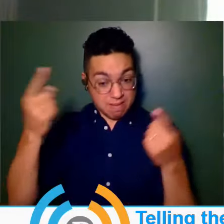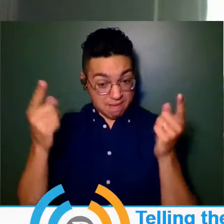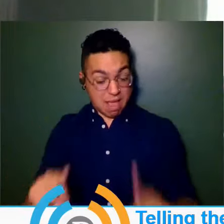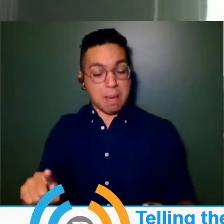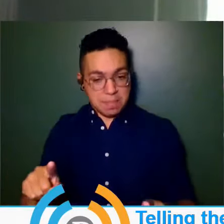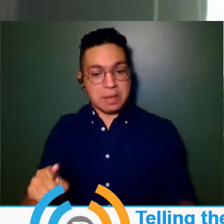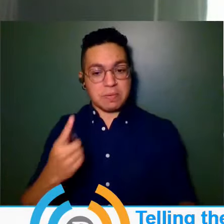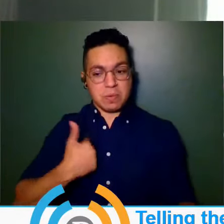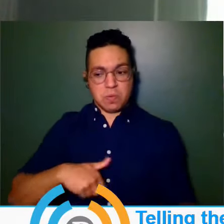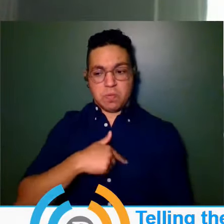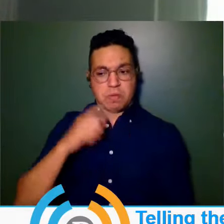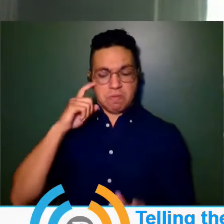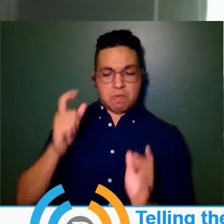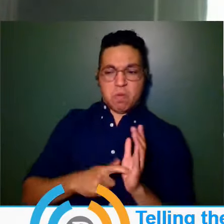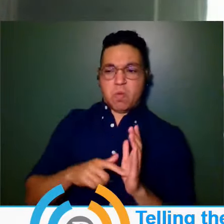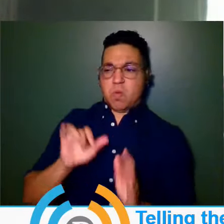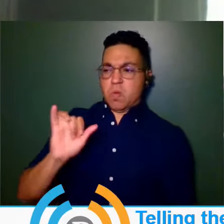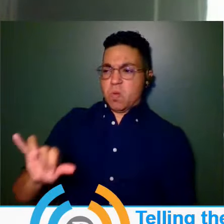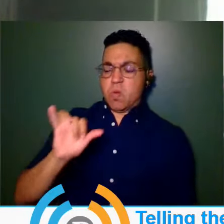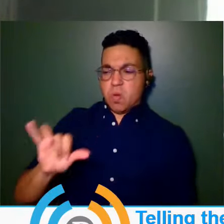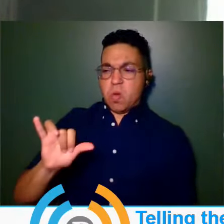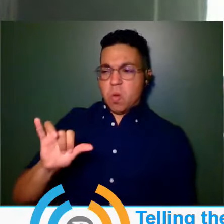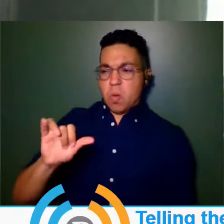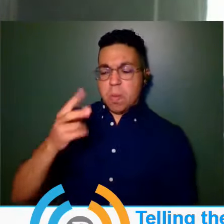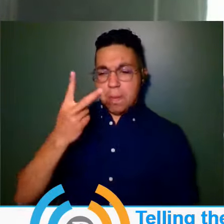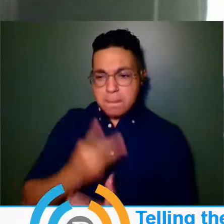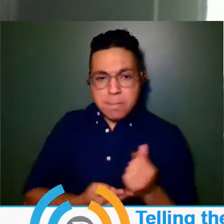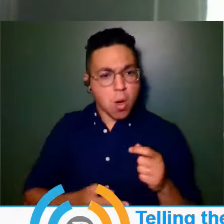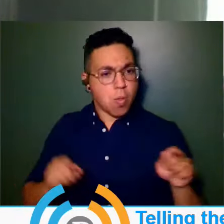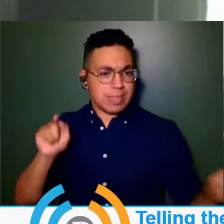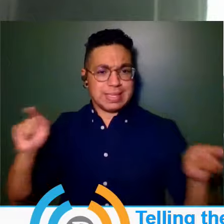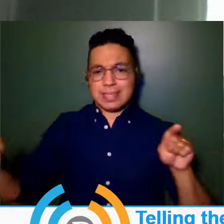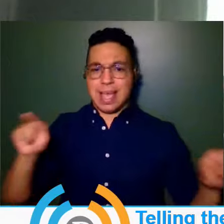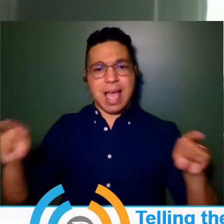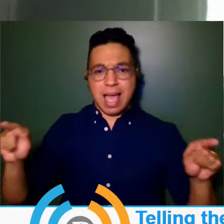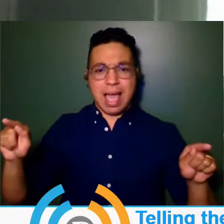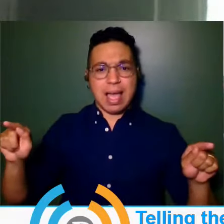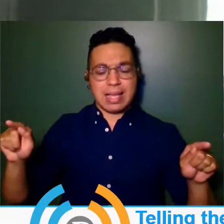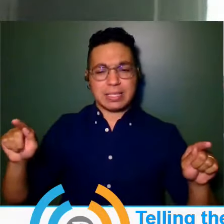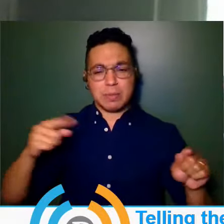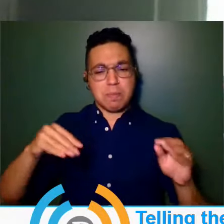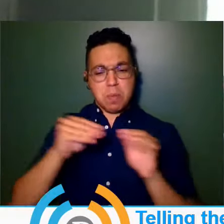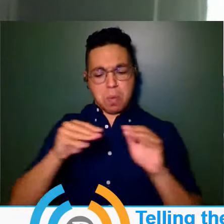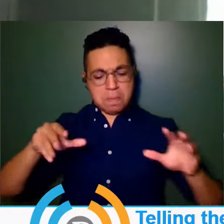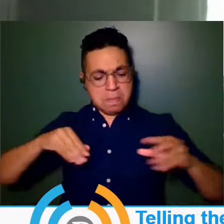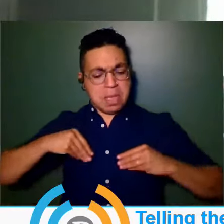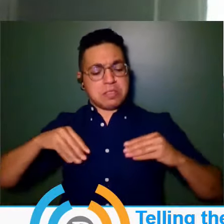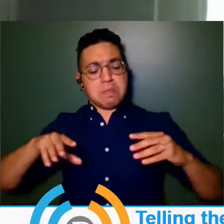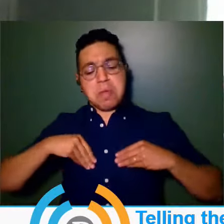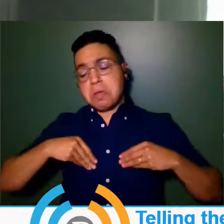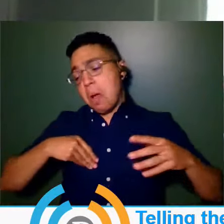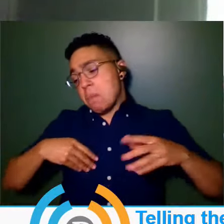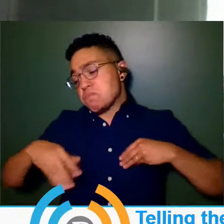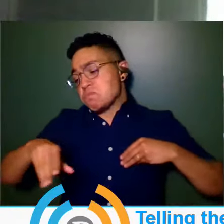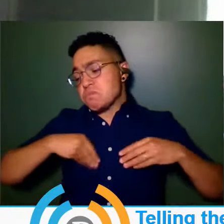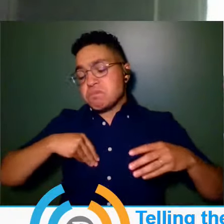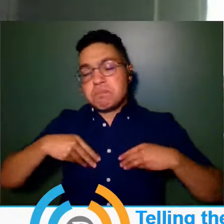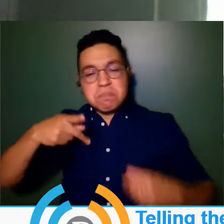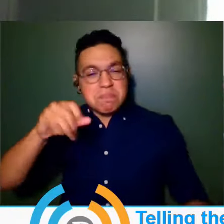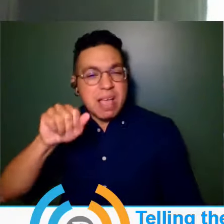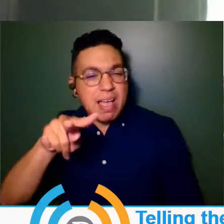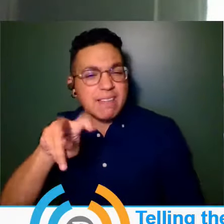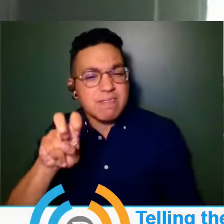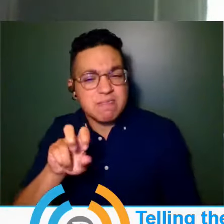normal default to both sides and a more passive voice, which I think is a traditional thing